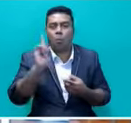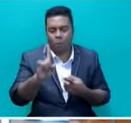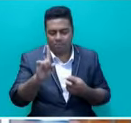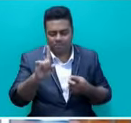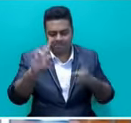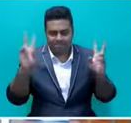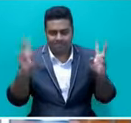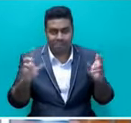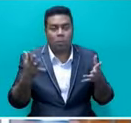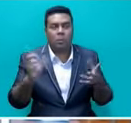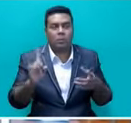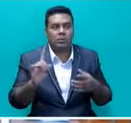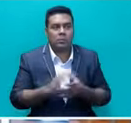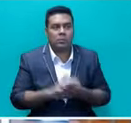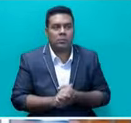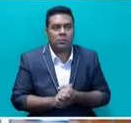of